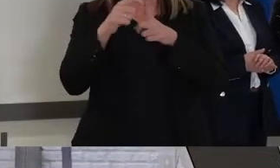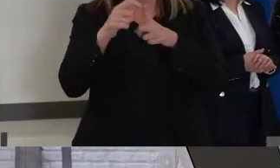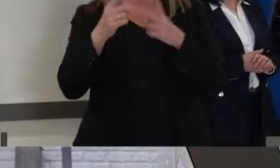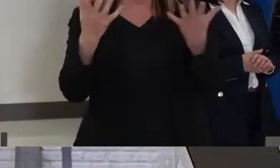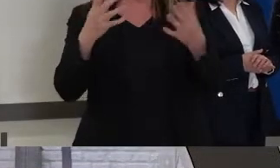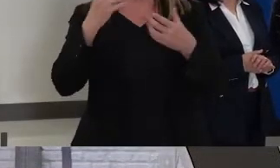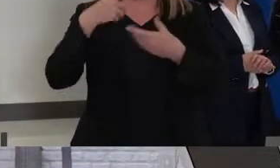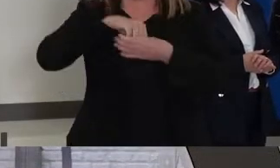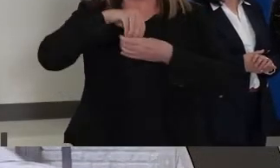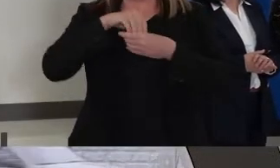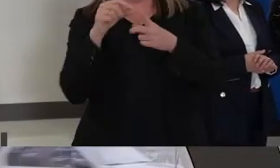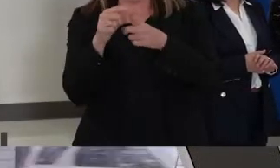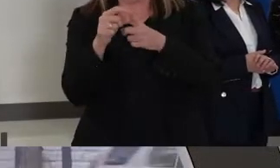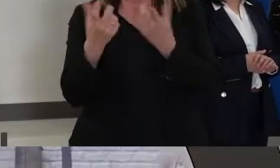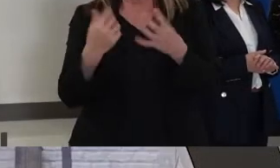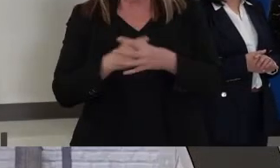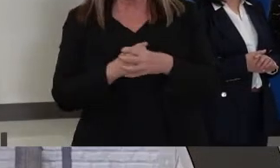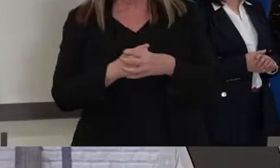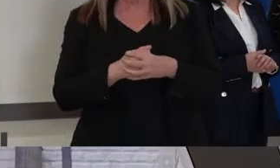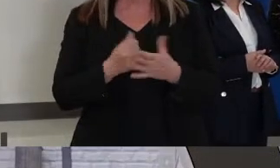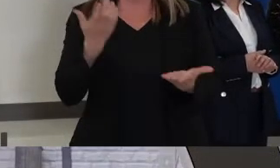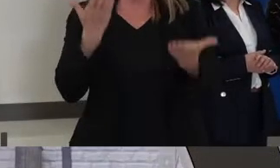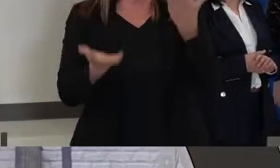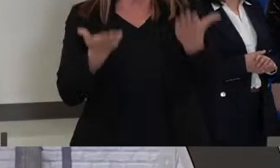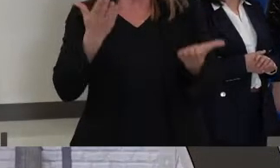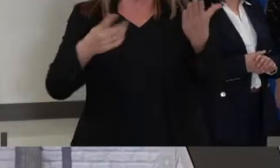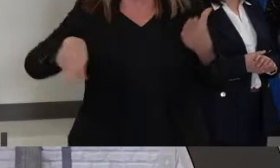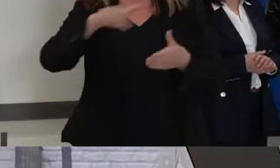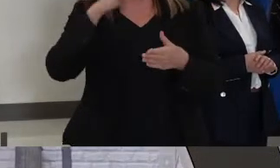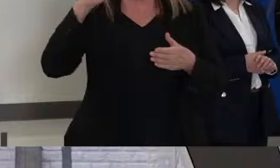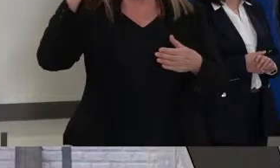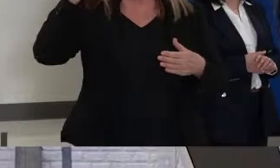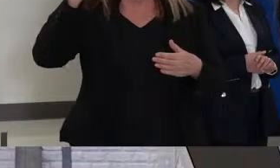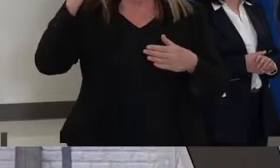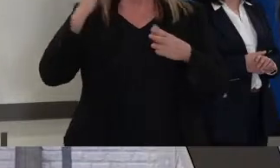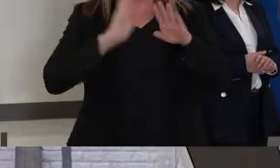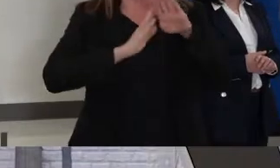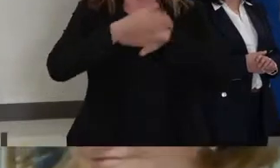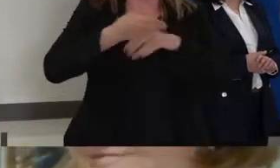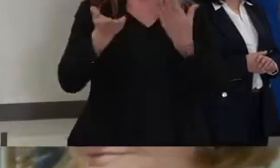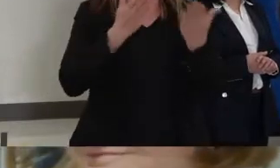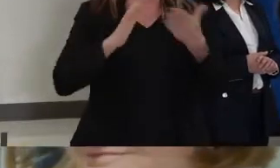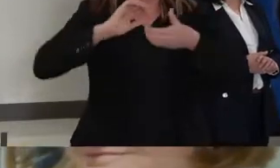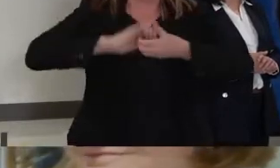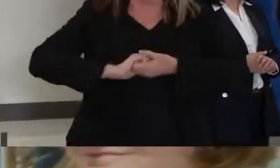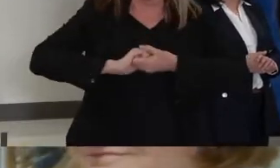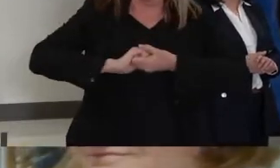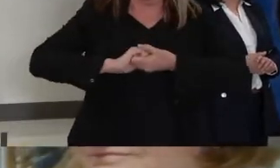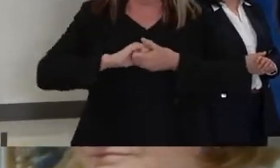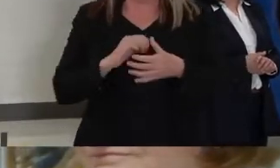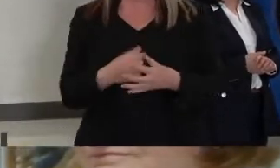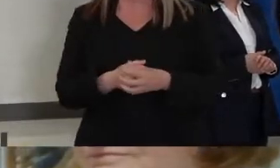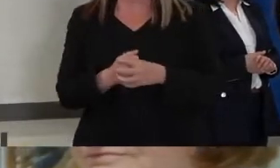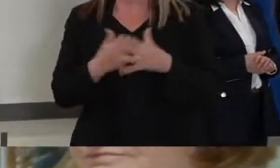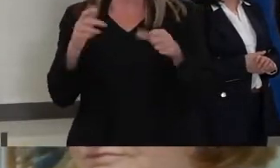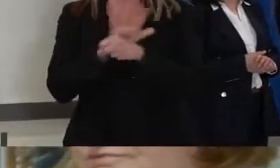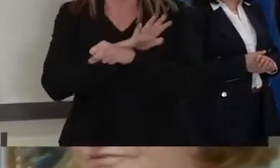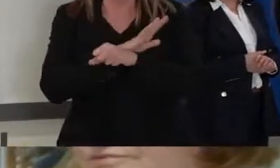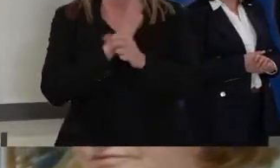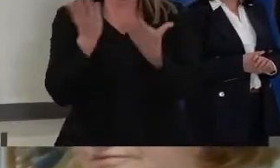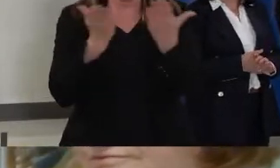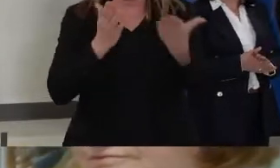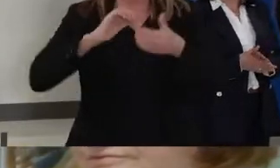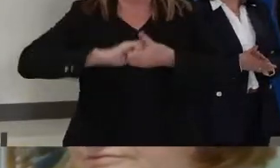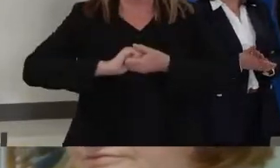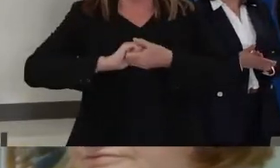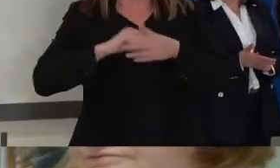an inside term, but maybe everyone needs to know about it. It's called full service partnership. It's the coin of the realm. It's what the